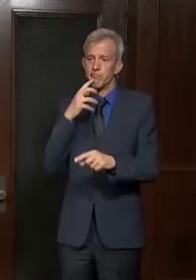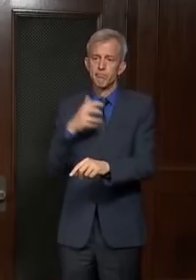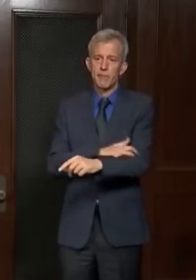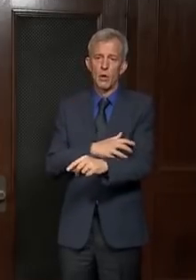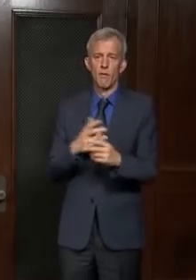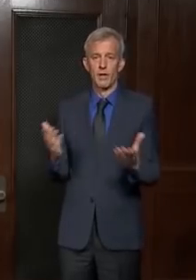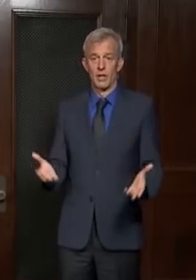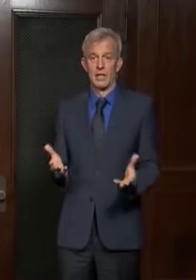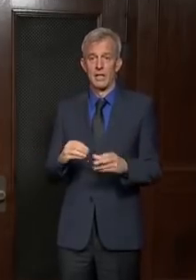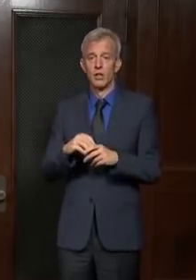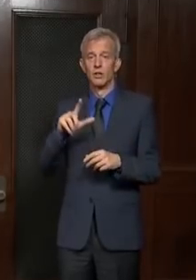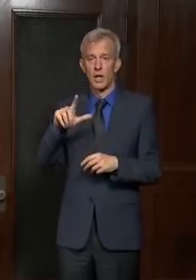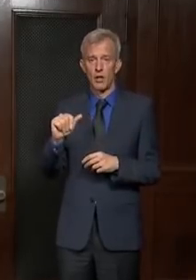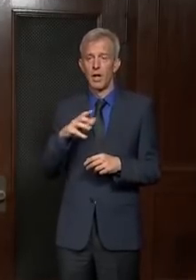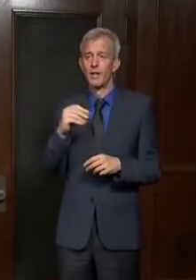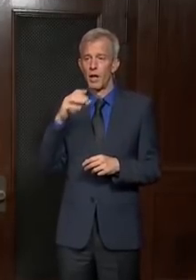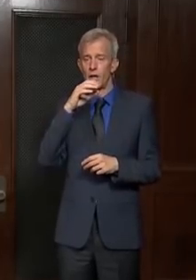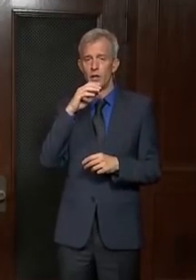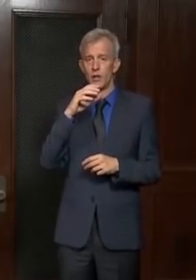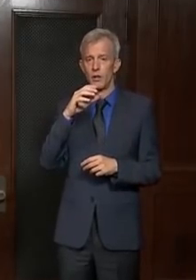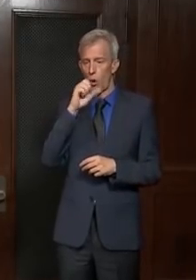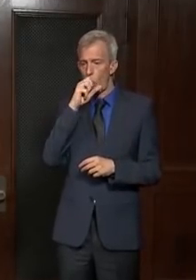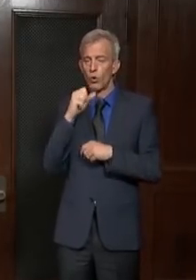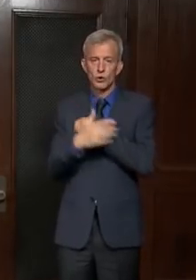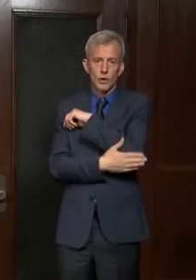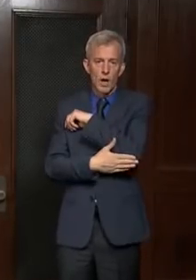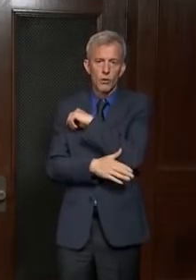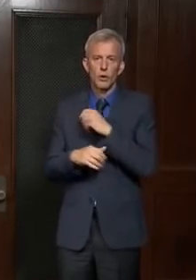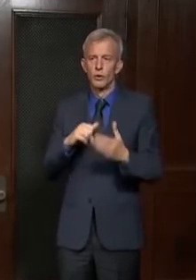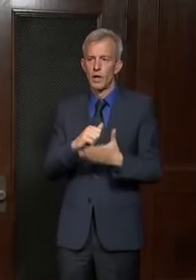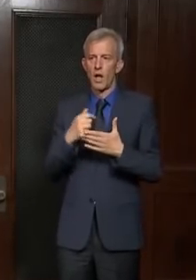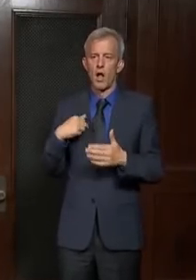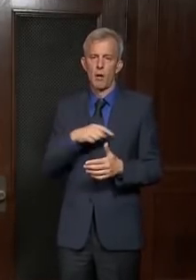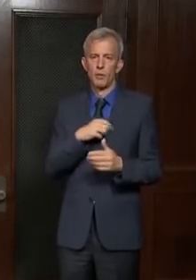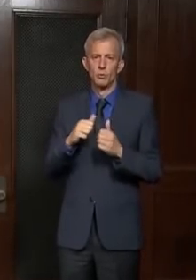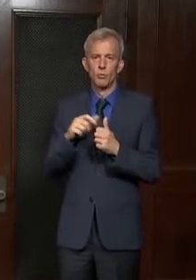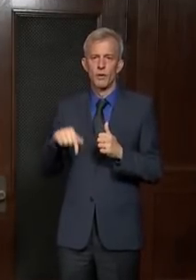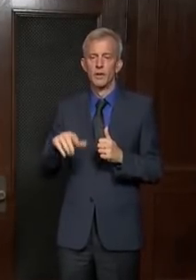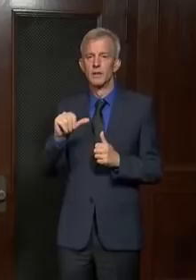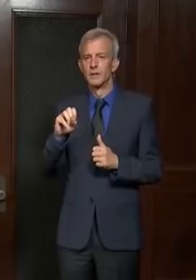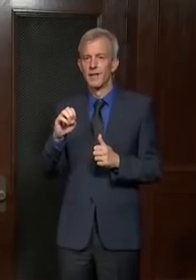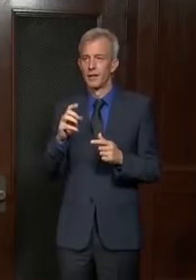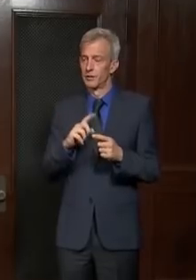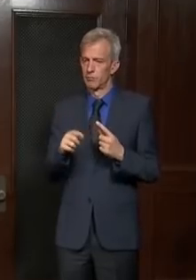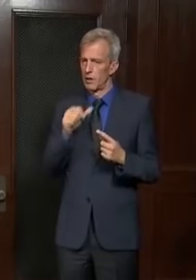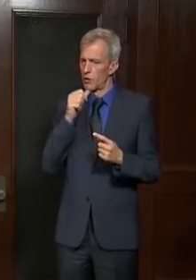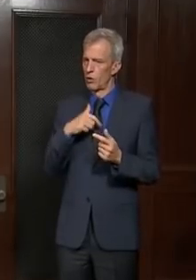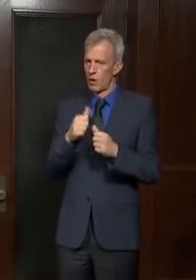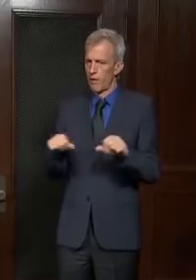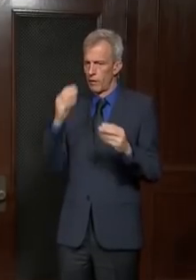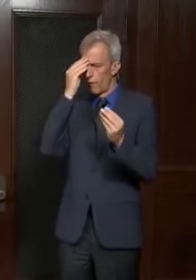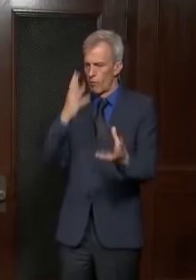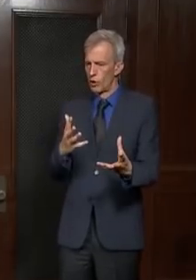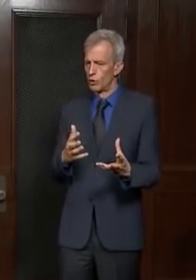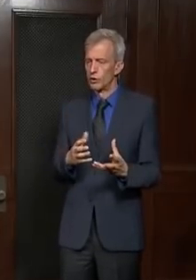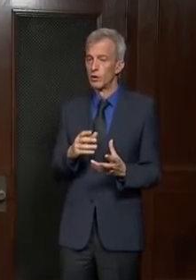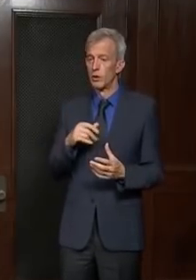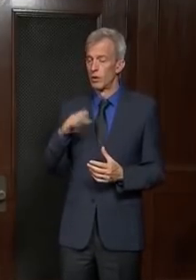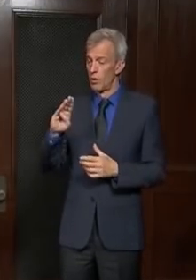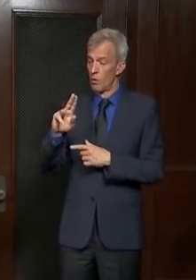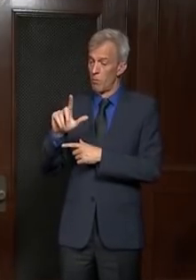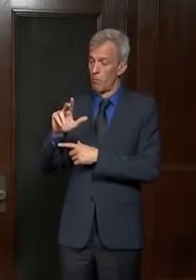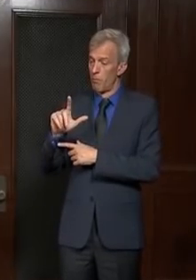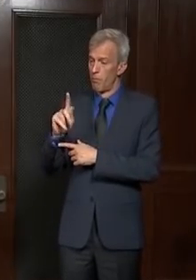but here and now in Los Angeles to help us with this case. But I don't have anything in terms of that. I know that on the bulky items, I don't know of any